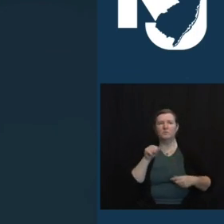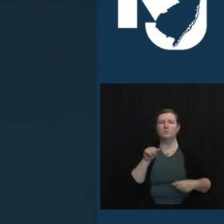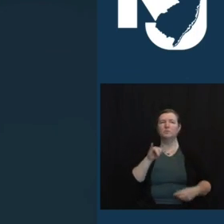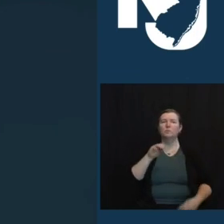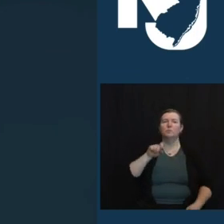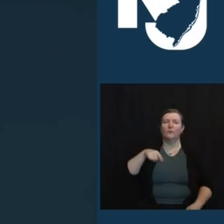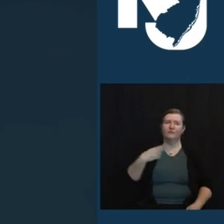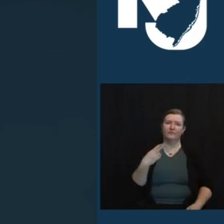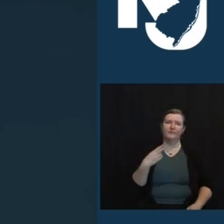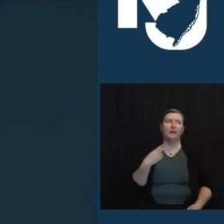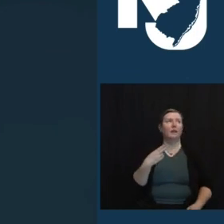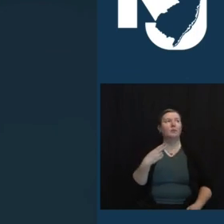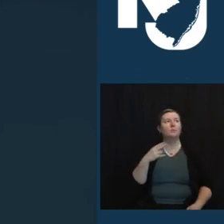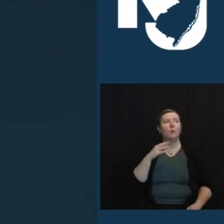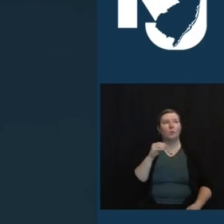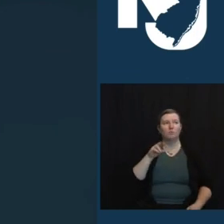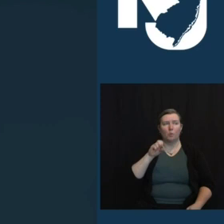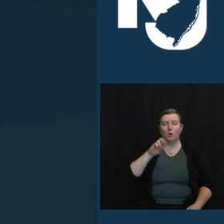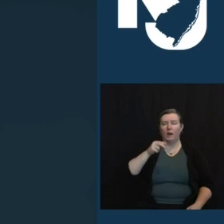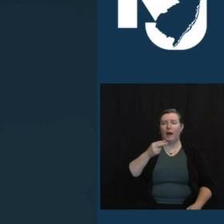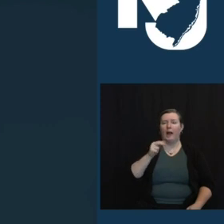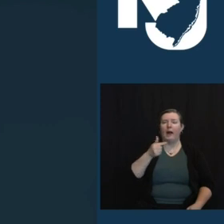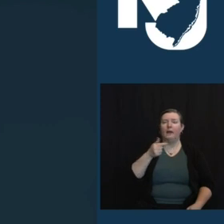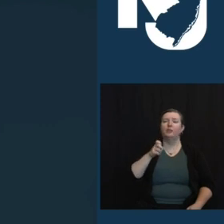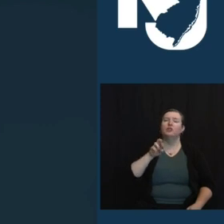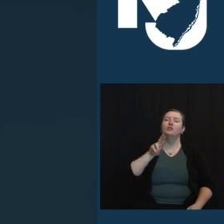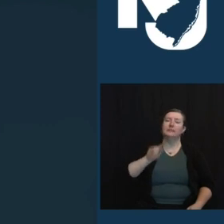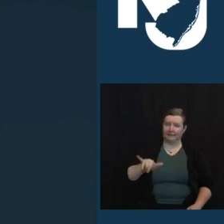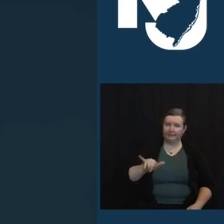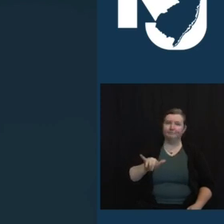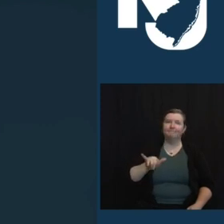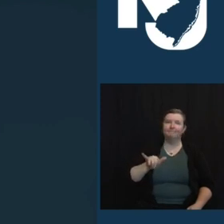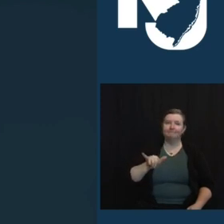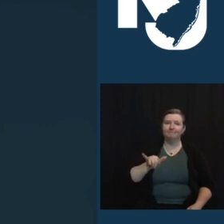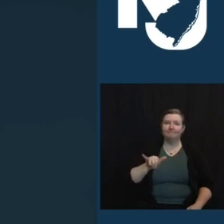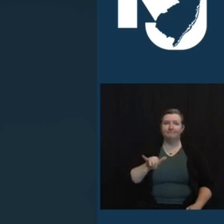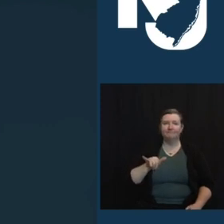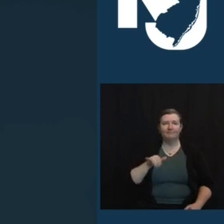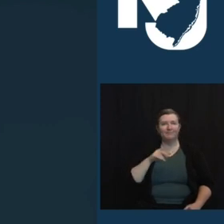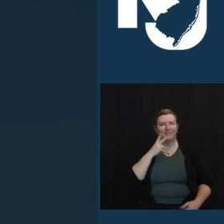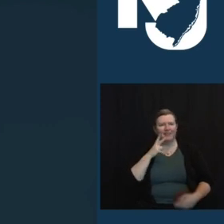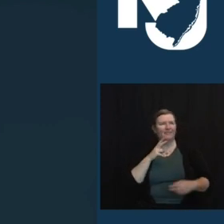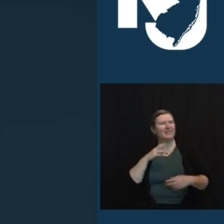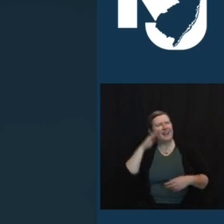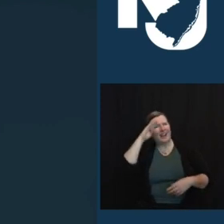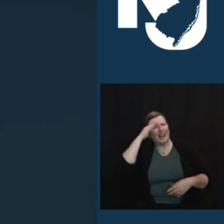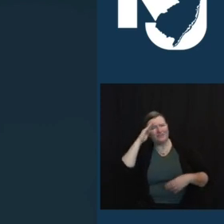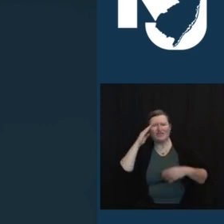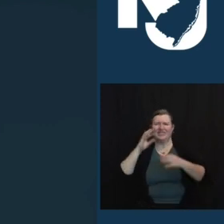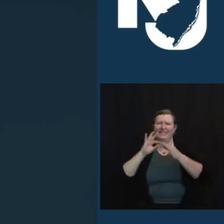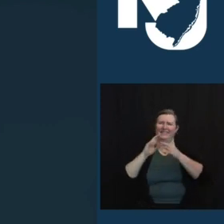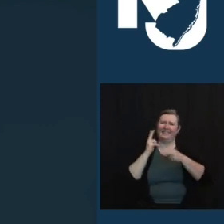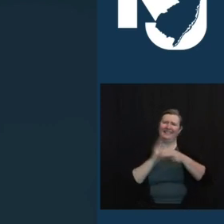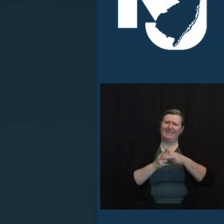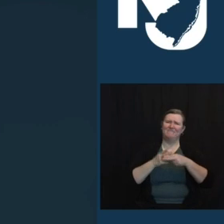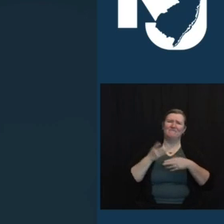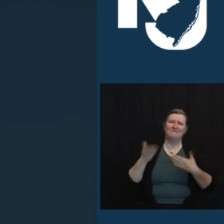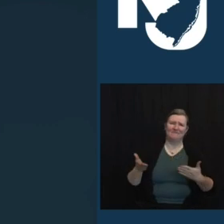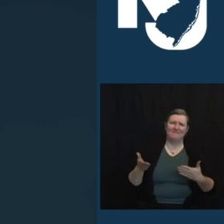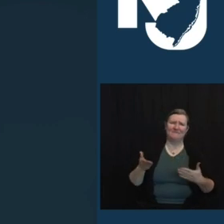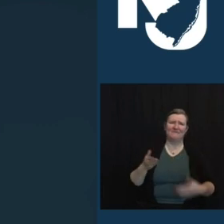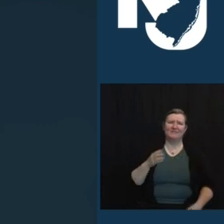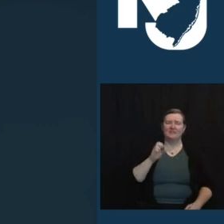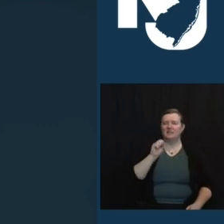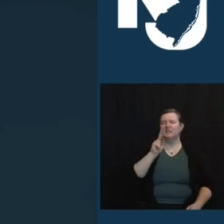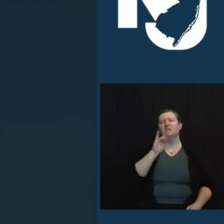Haggerty. Only appropriate we remember the Haggertys on St. Patrick's Day. They were from Skillman. They were married